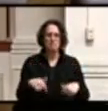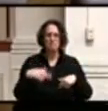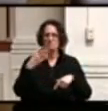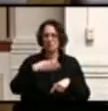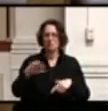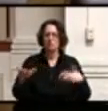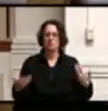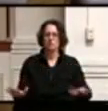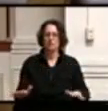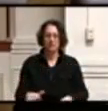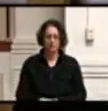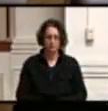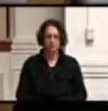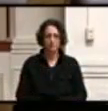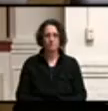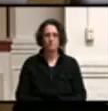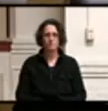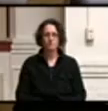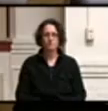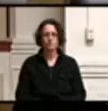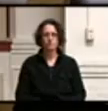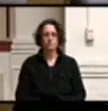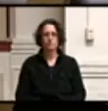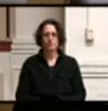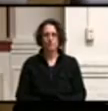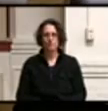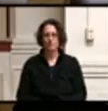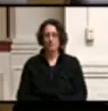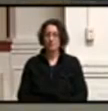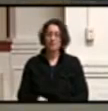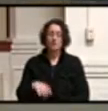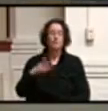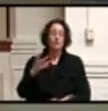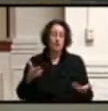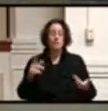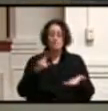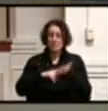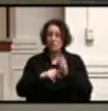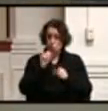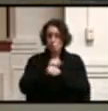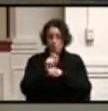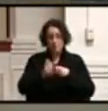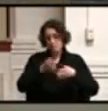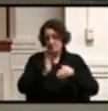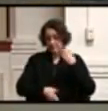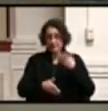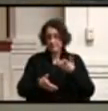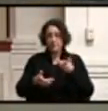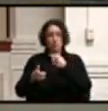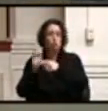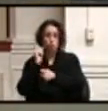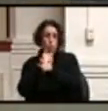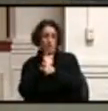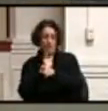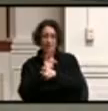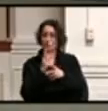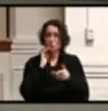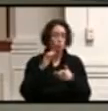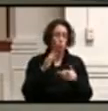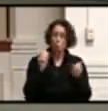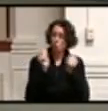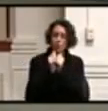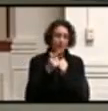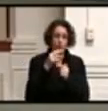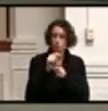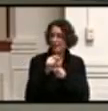that, fair to say that the work's got to get done. The work needs to be done, for sure. So even if we didn't get the grant? We